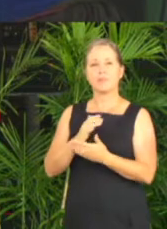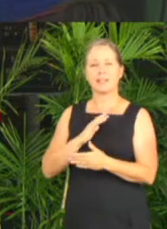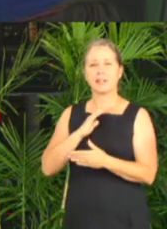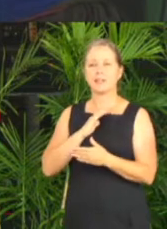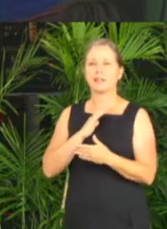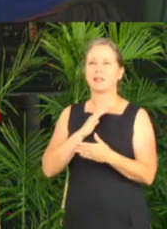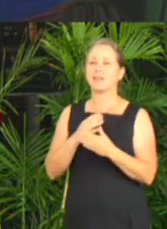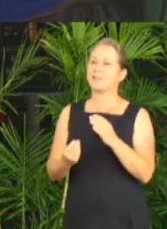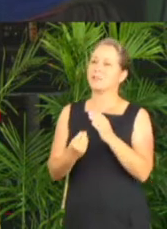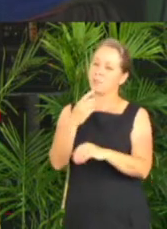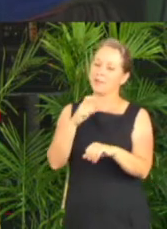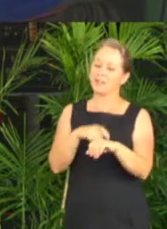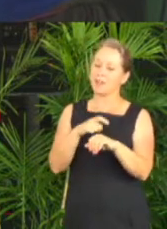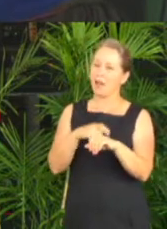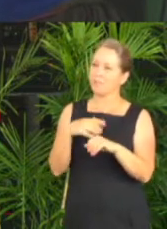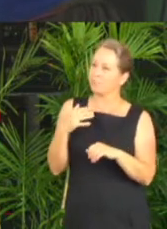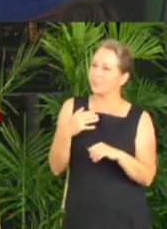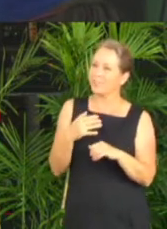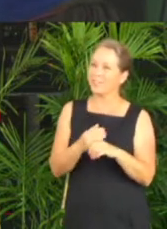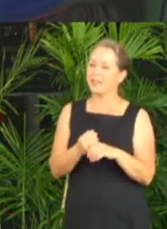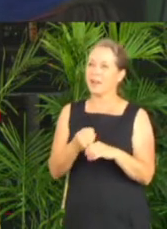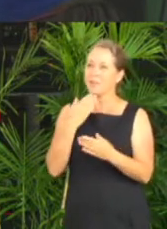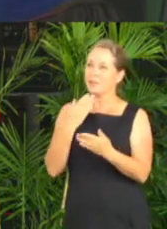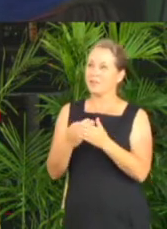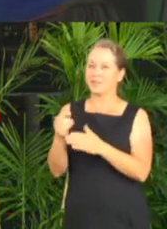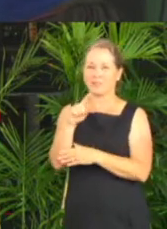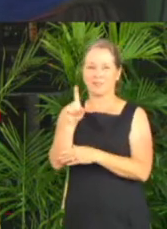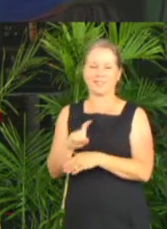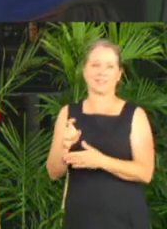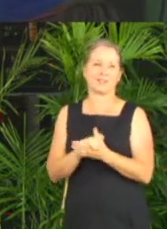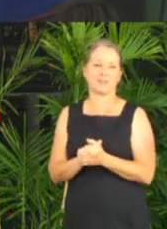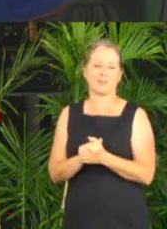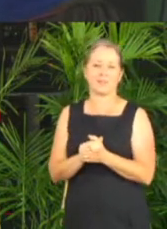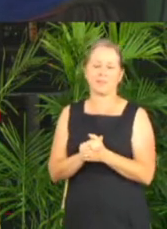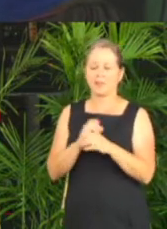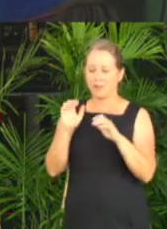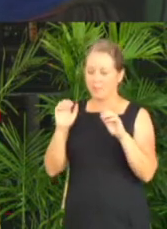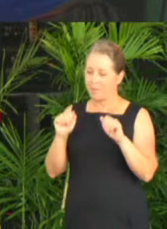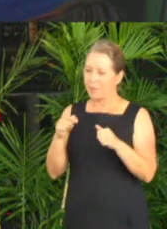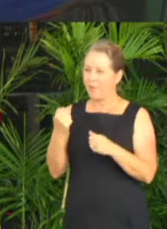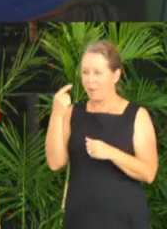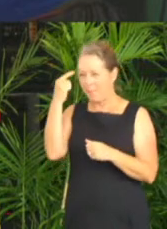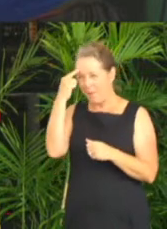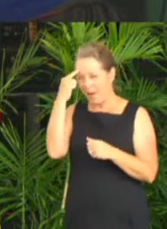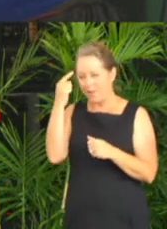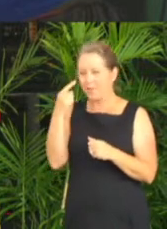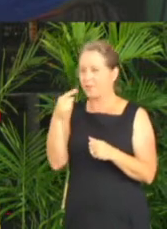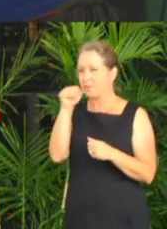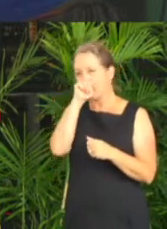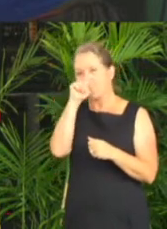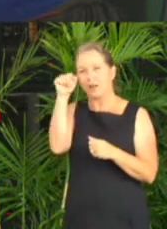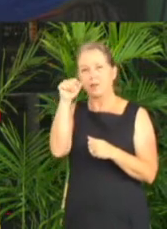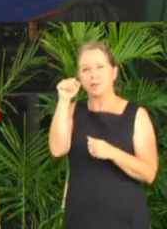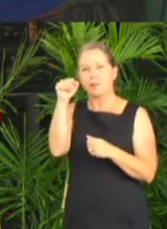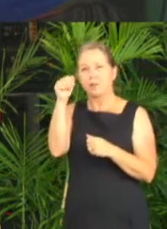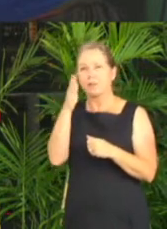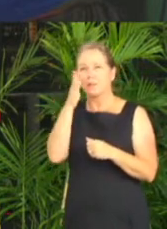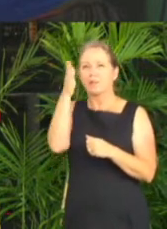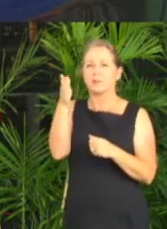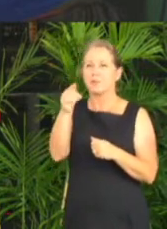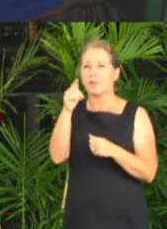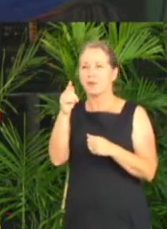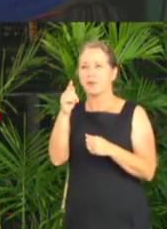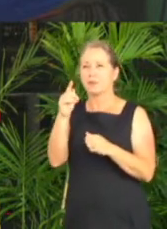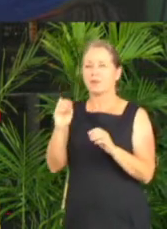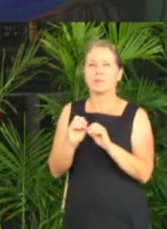the springtime edge of the bleak question. May you have a mind that loves frontiers so that you can evoke